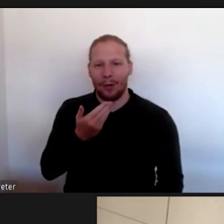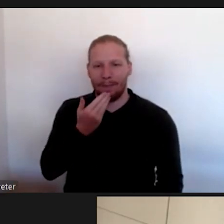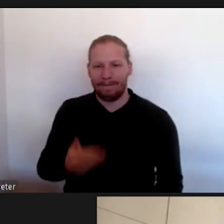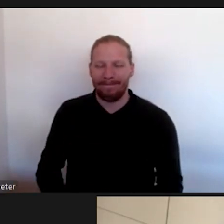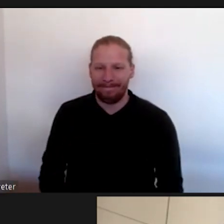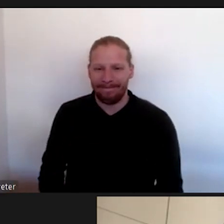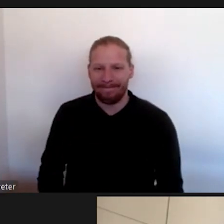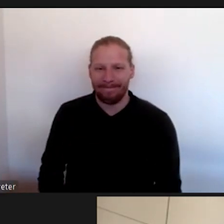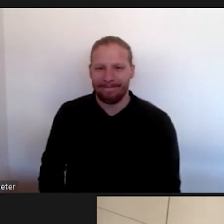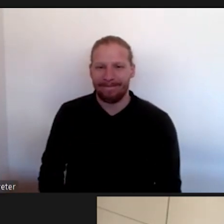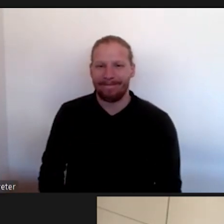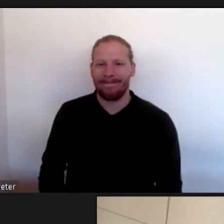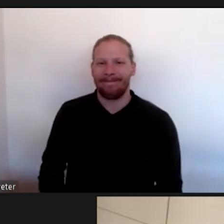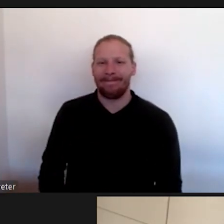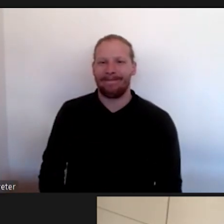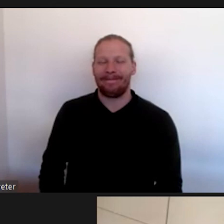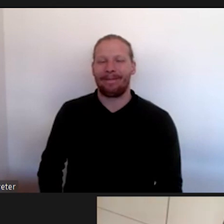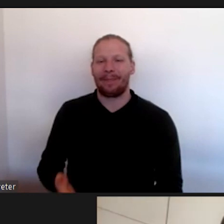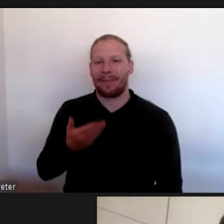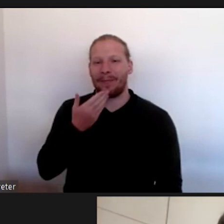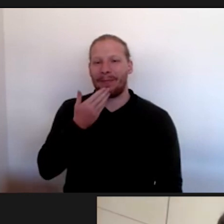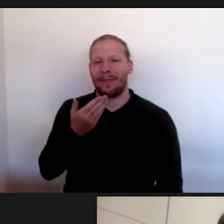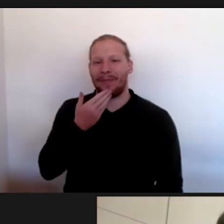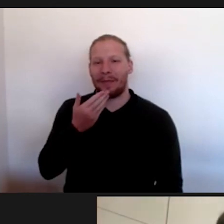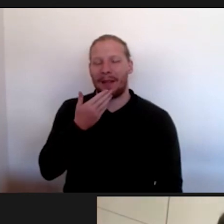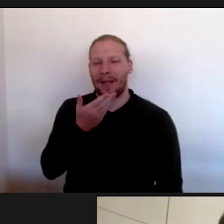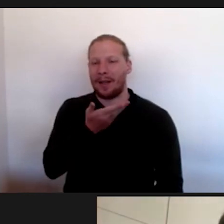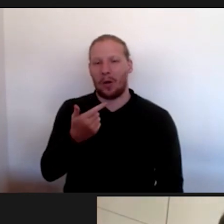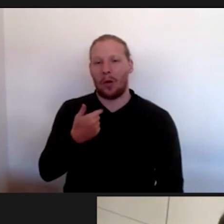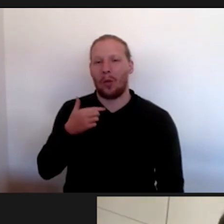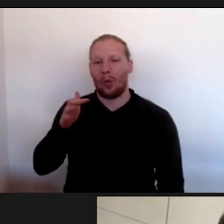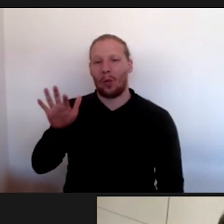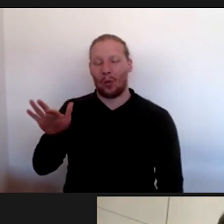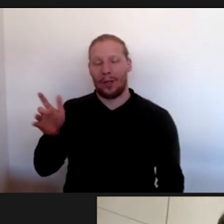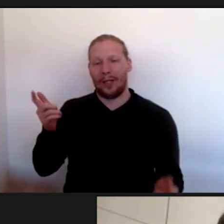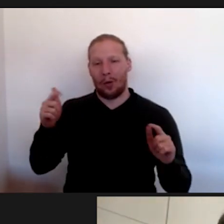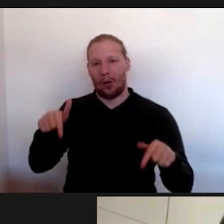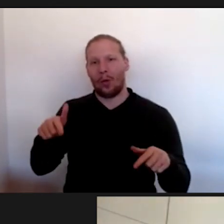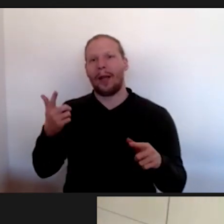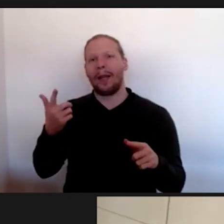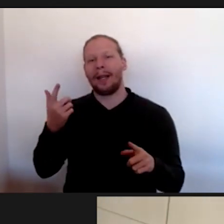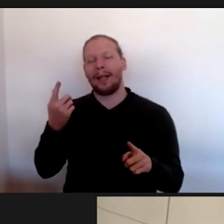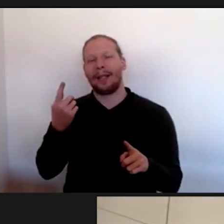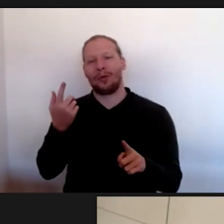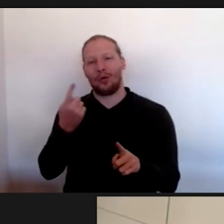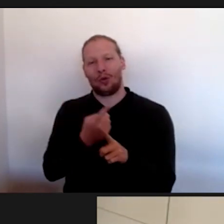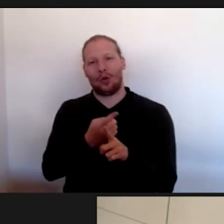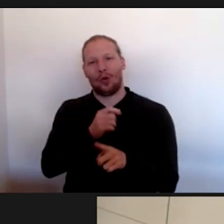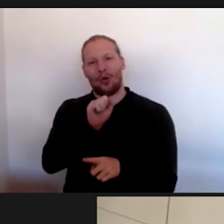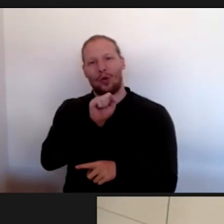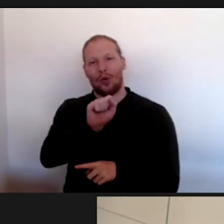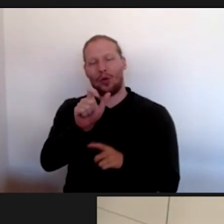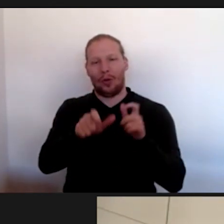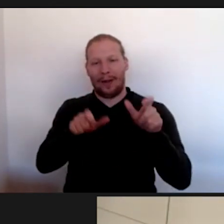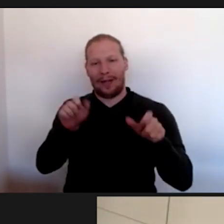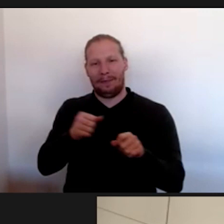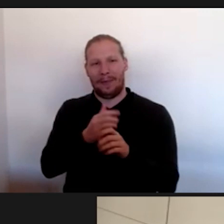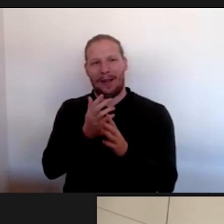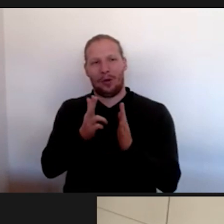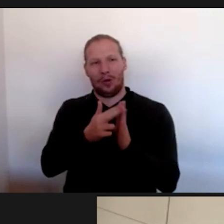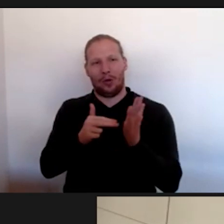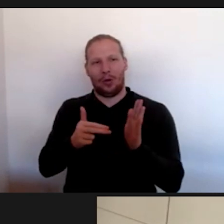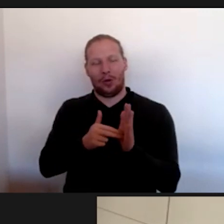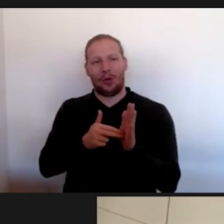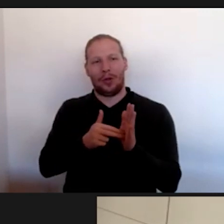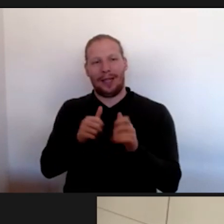Thank you, everyone. We're still here, and please talk to your critical friends in shaping Aotearoa to be a better nation for all of us. Yep, they